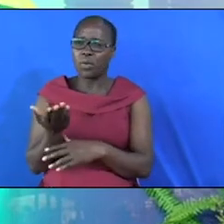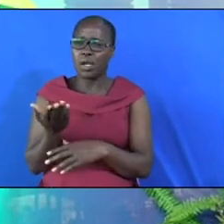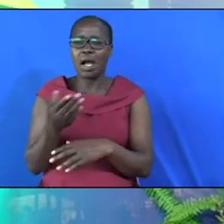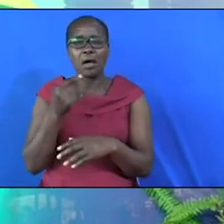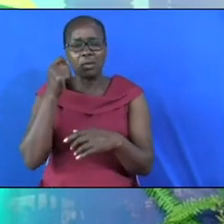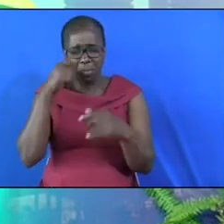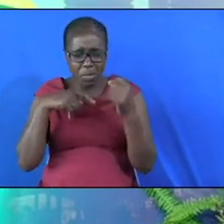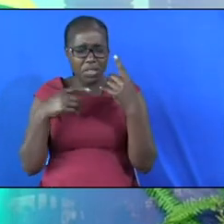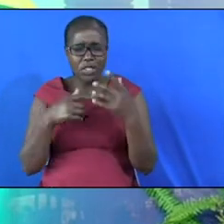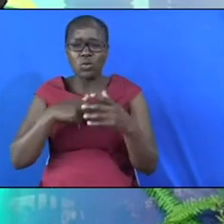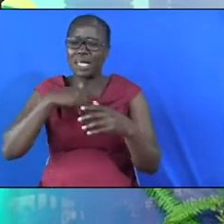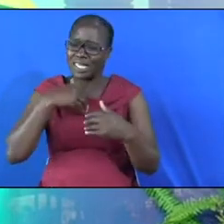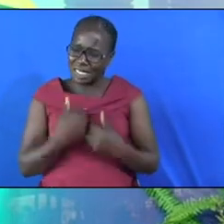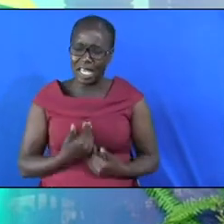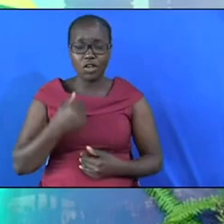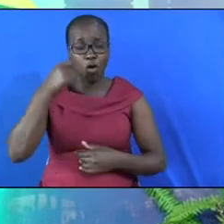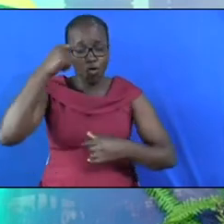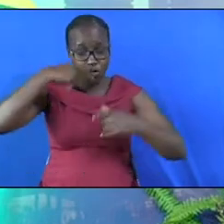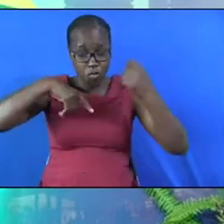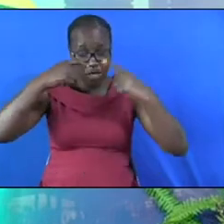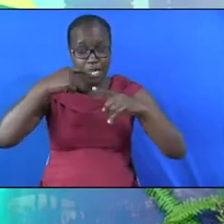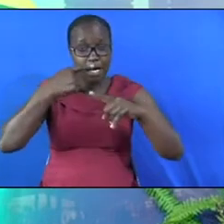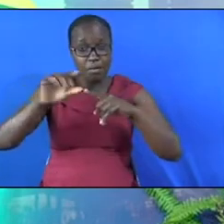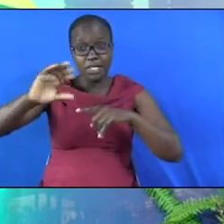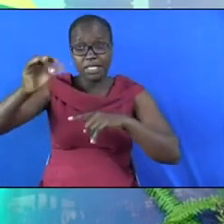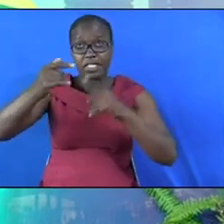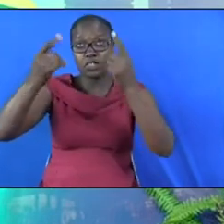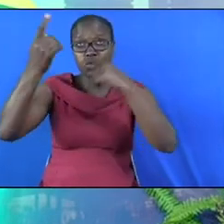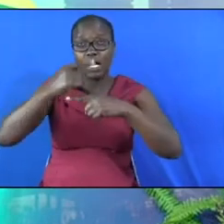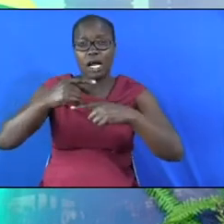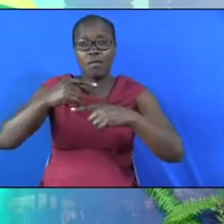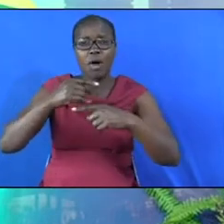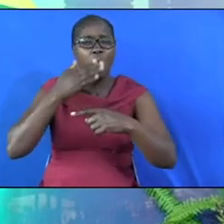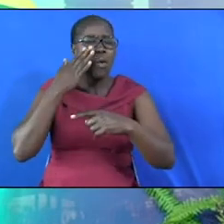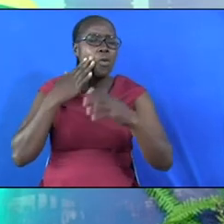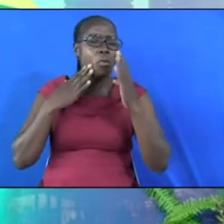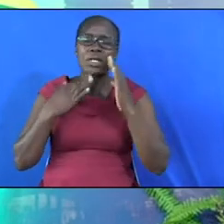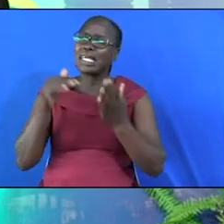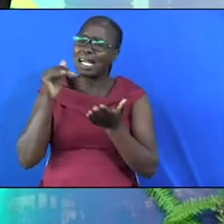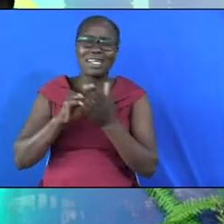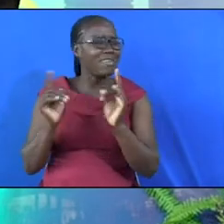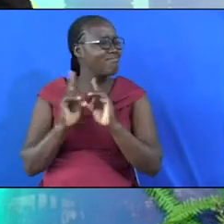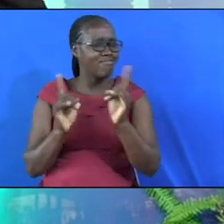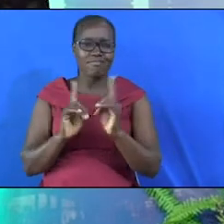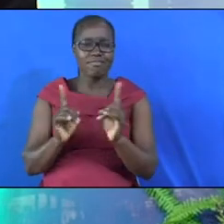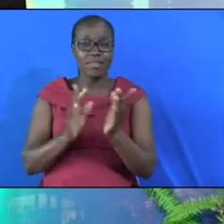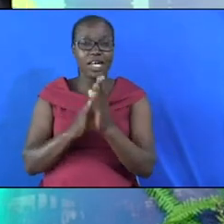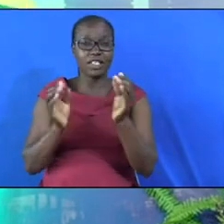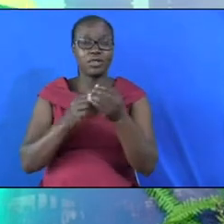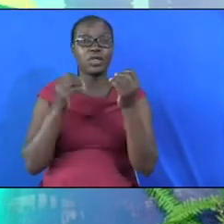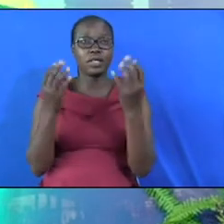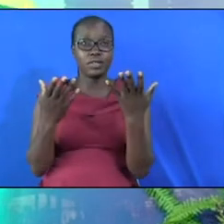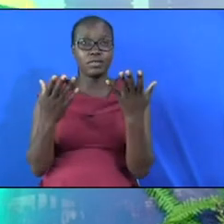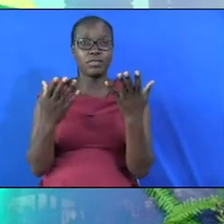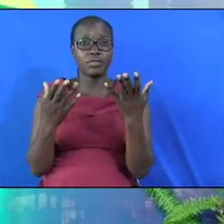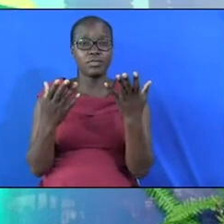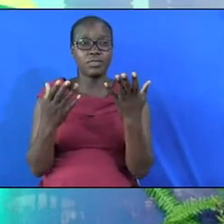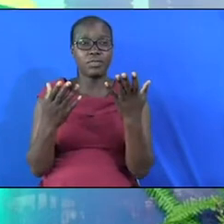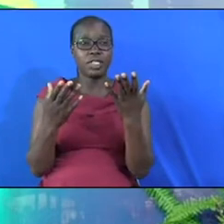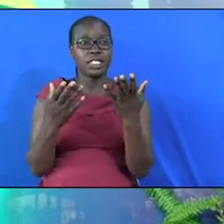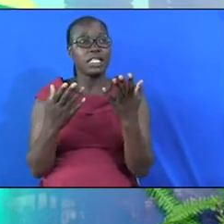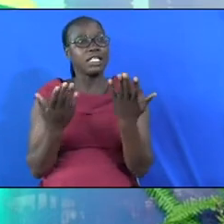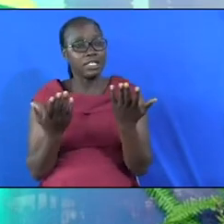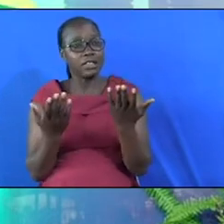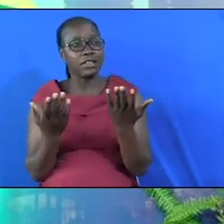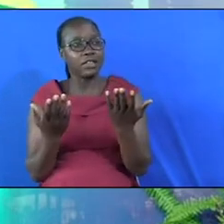because people are tired of mourning. But in the city to come, there will be no badges of mourners. Hallelujah. If you are with me, let